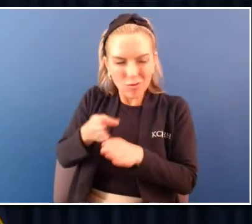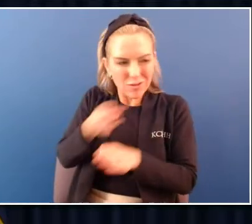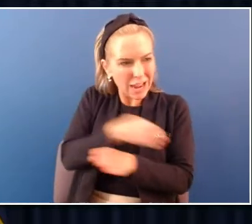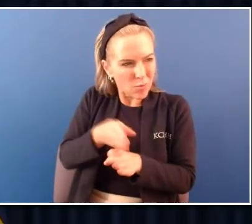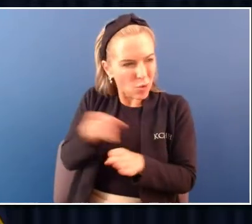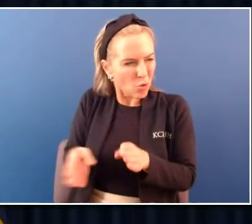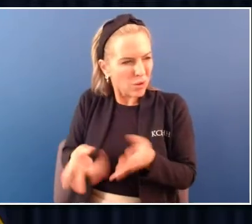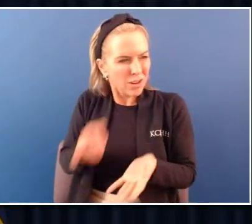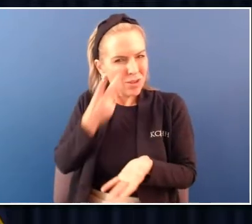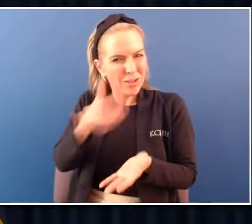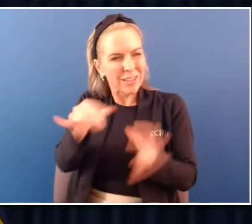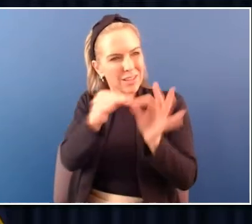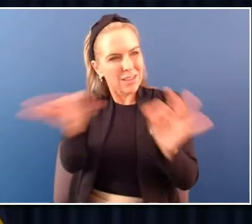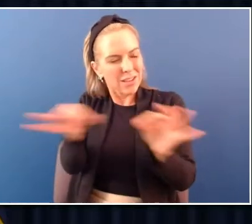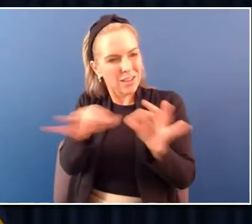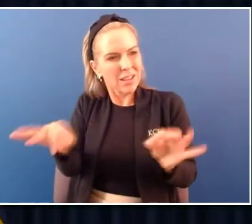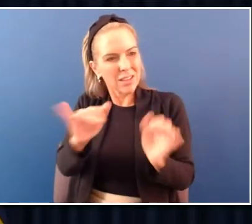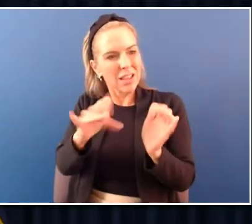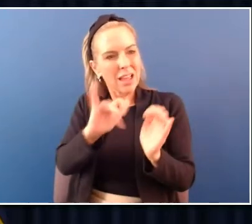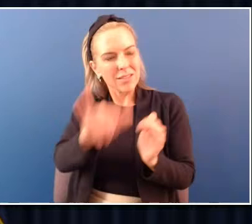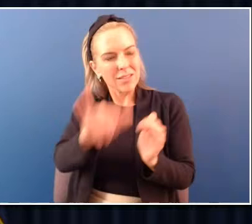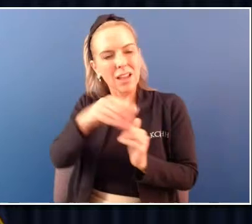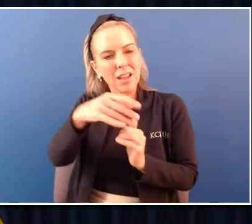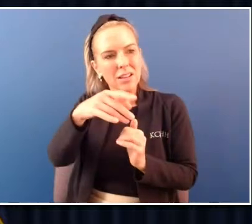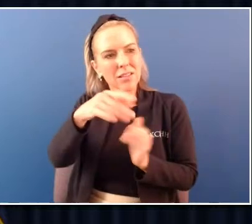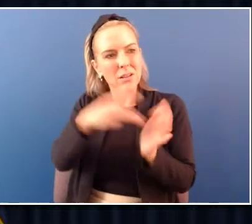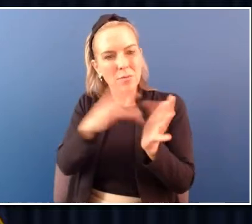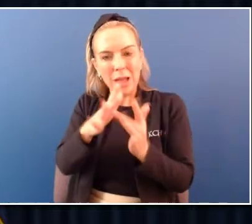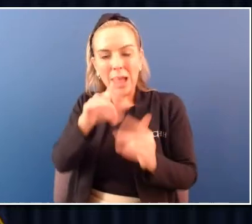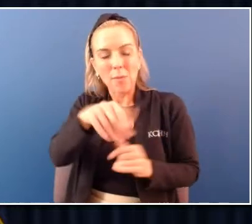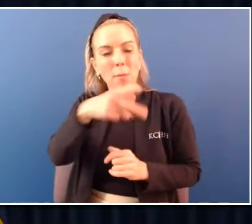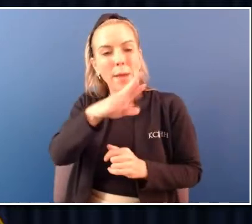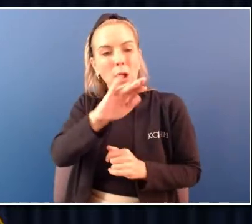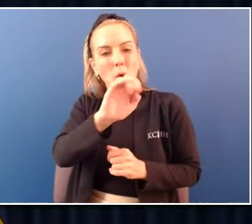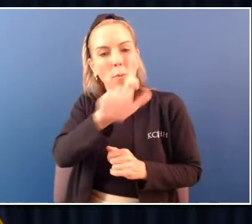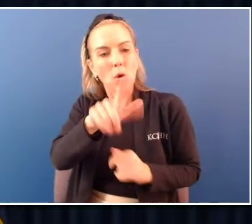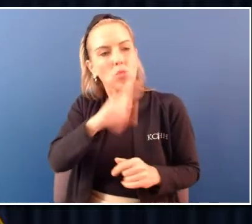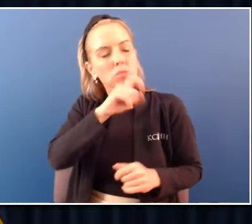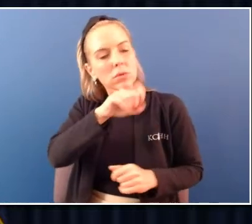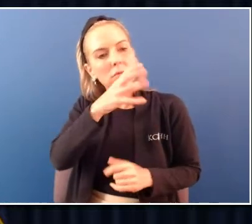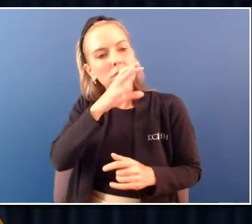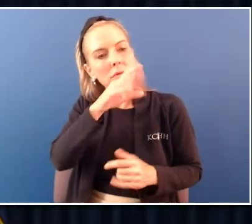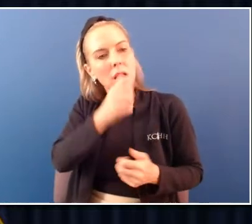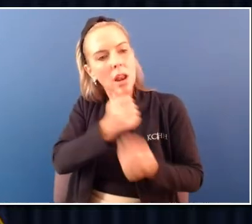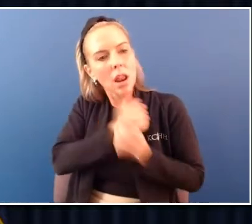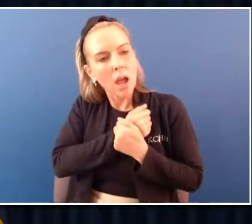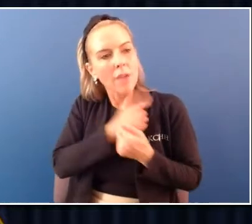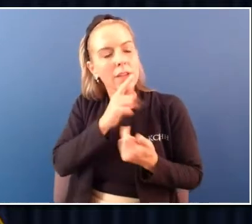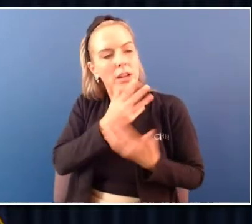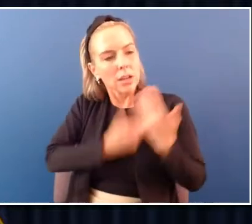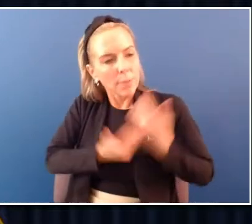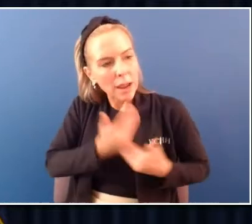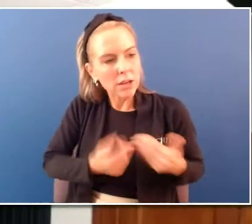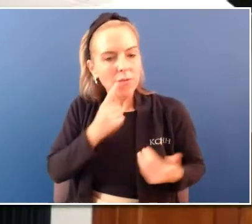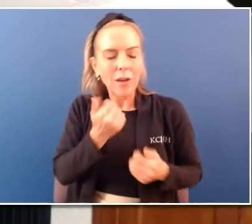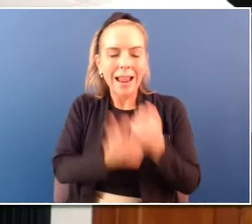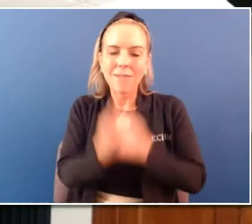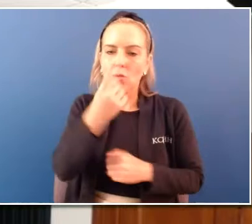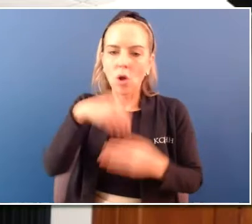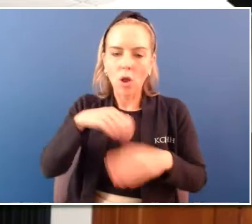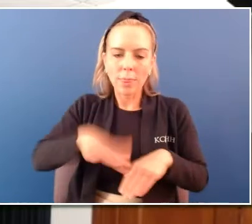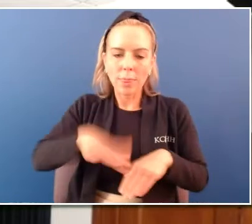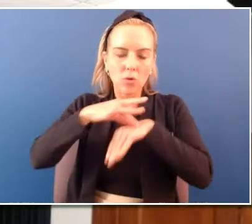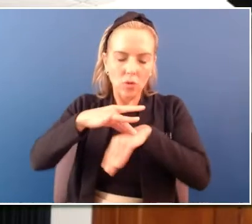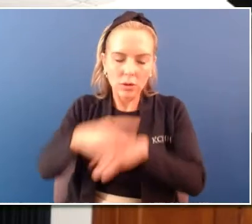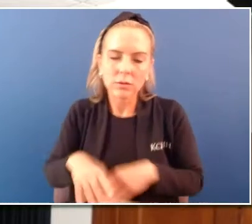parable in context, and it tells us that we should have love and compassion for everyone on this earth. Carolina.